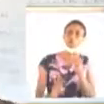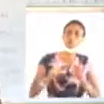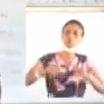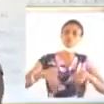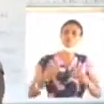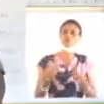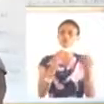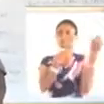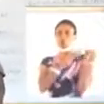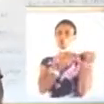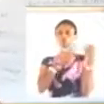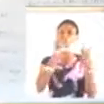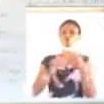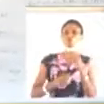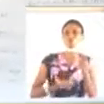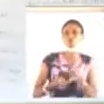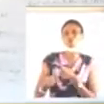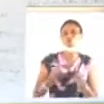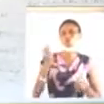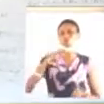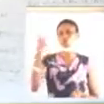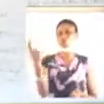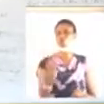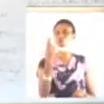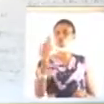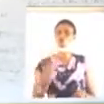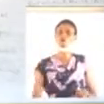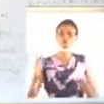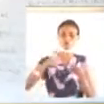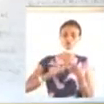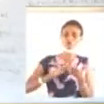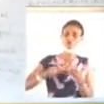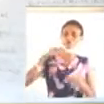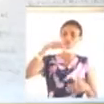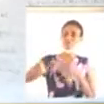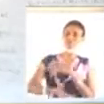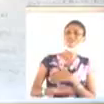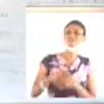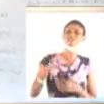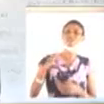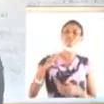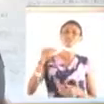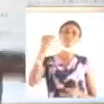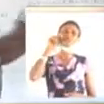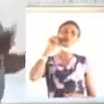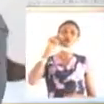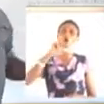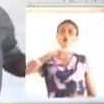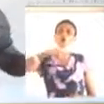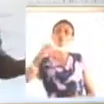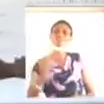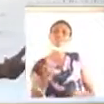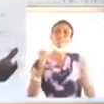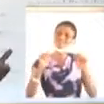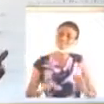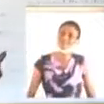giving the mandate to control the use of drugs in Nigeria. Others can be